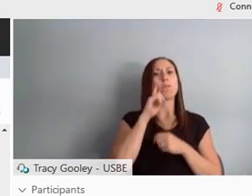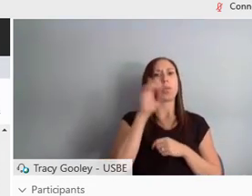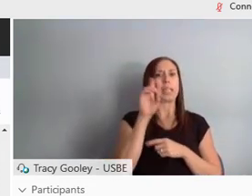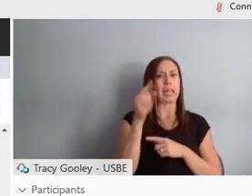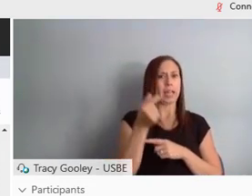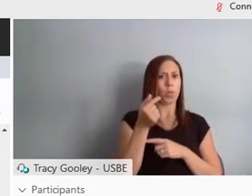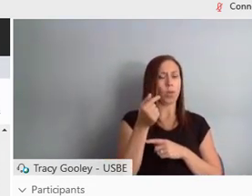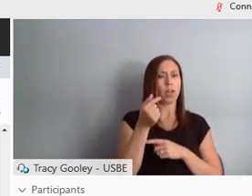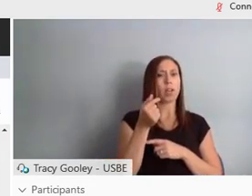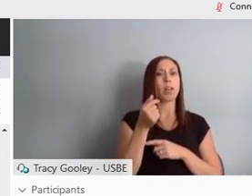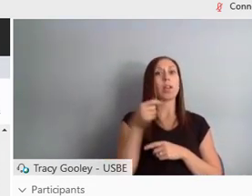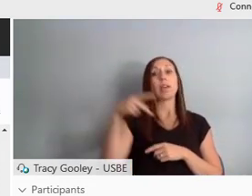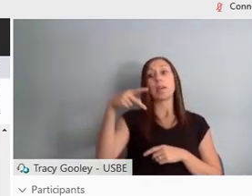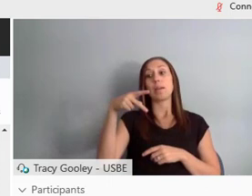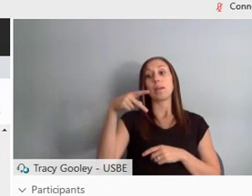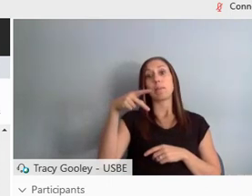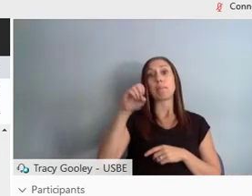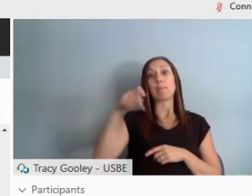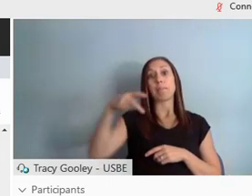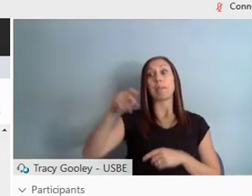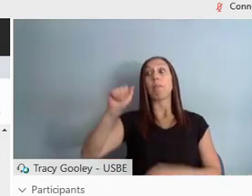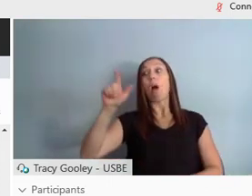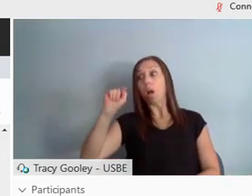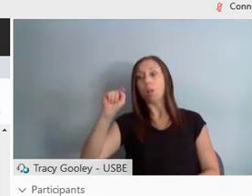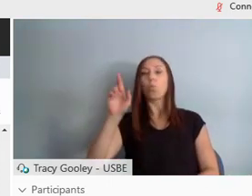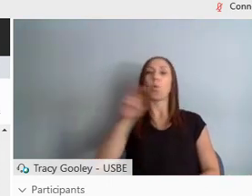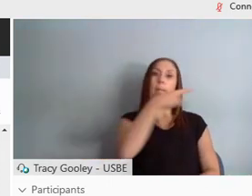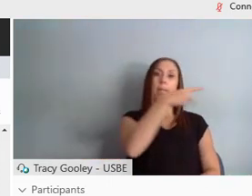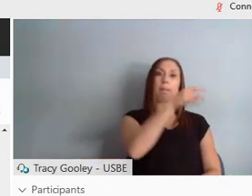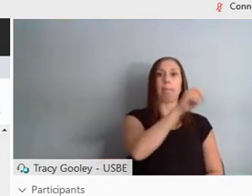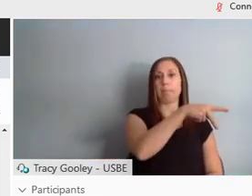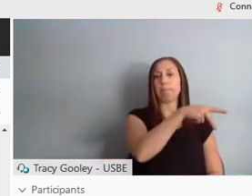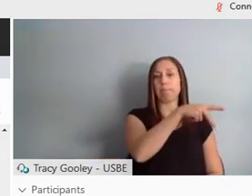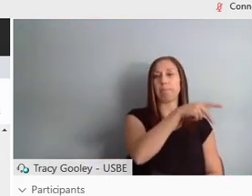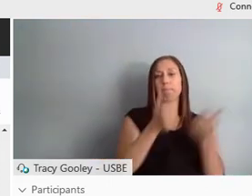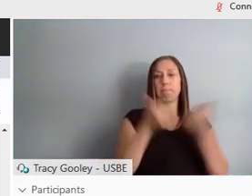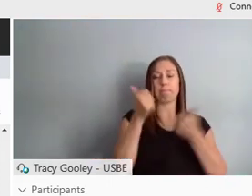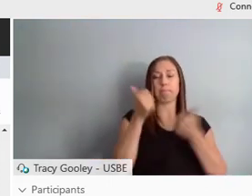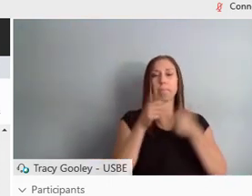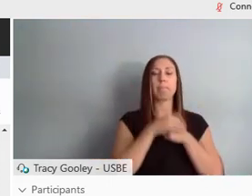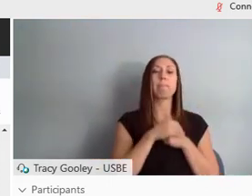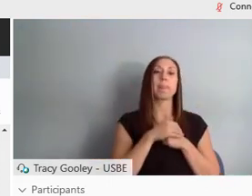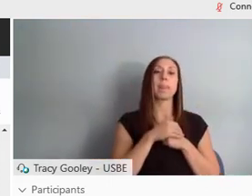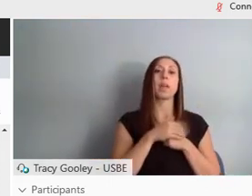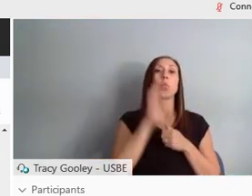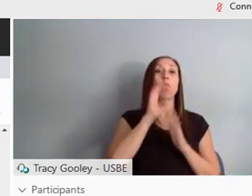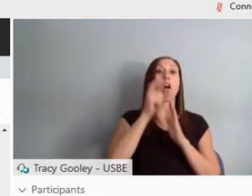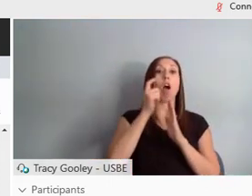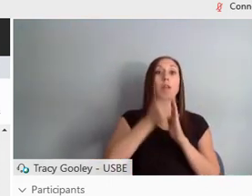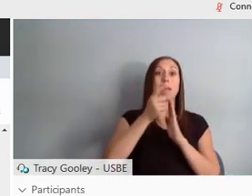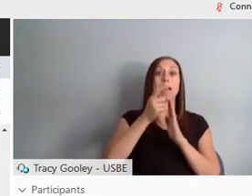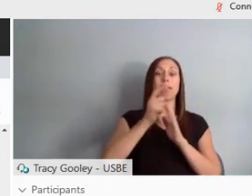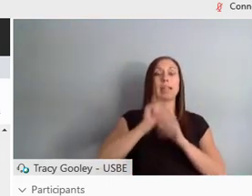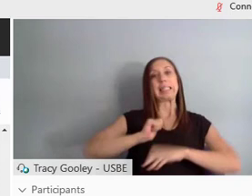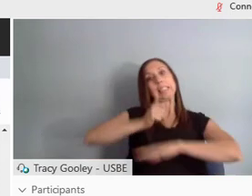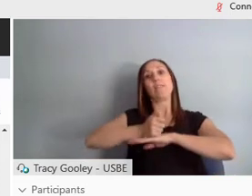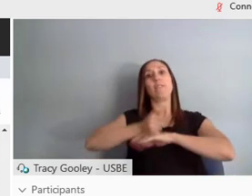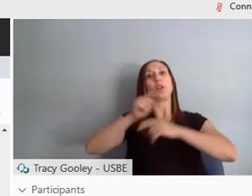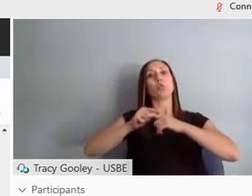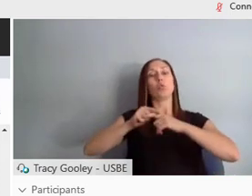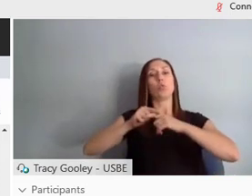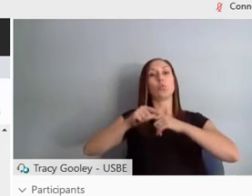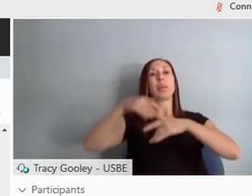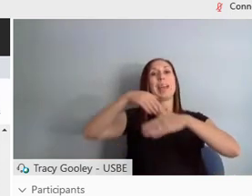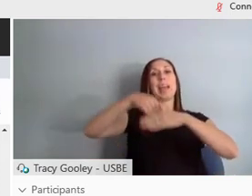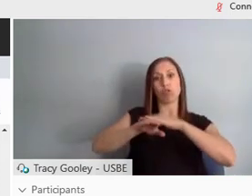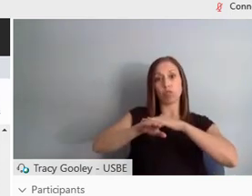data gateway. It will automatically default during the assessment window to entry. So if